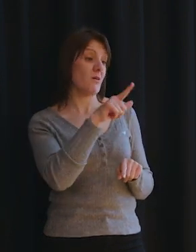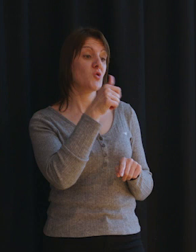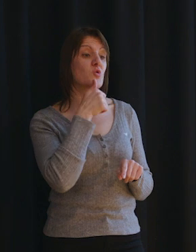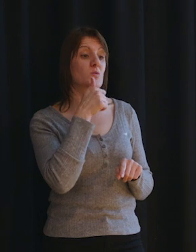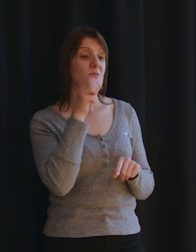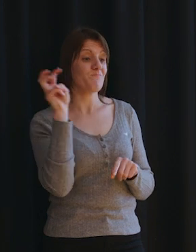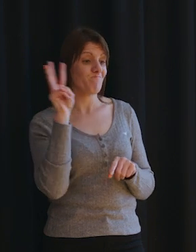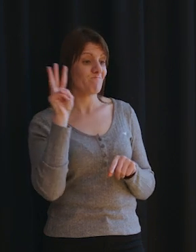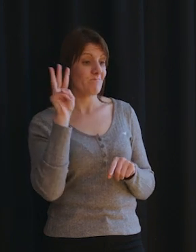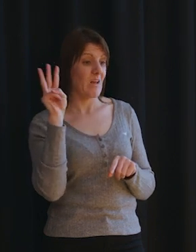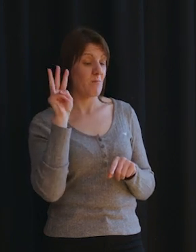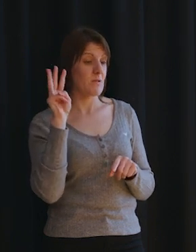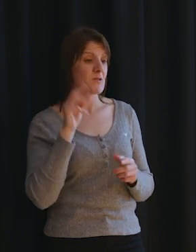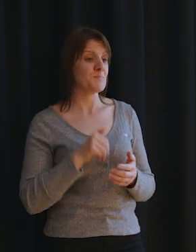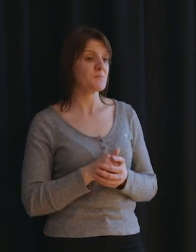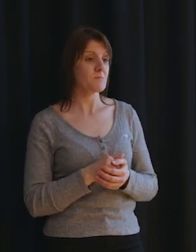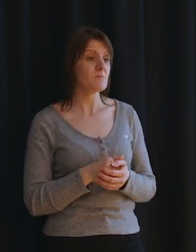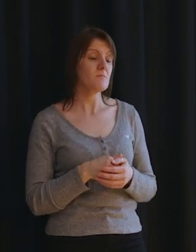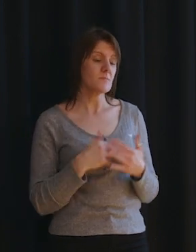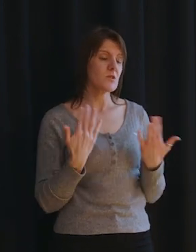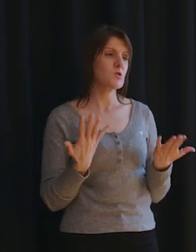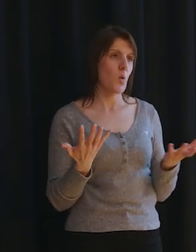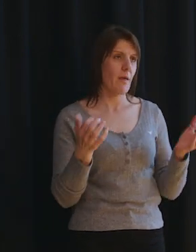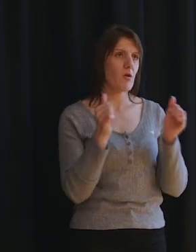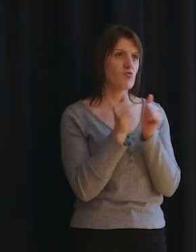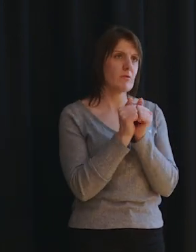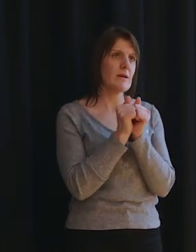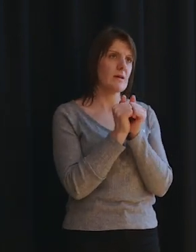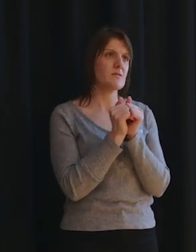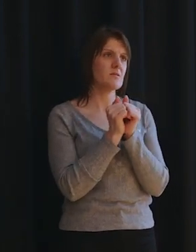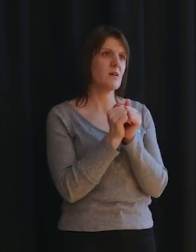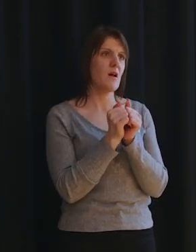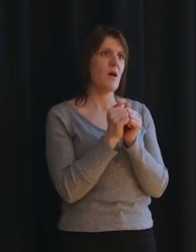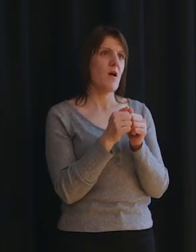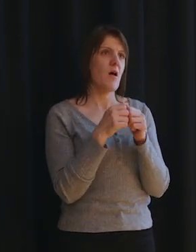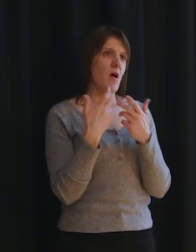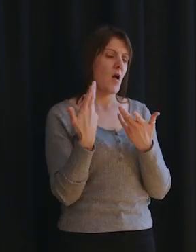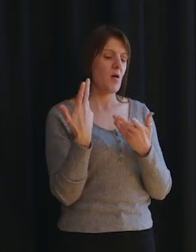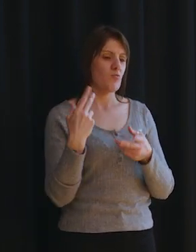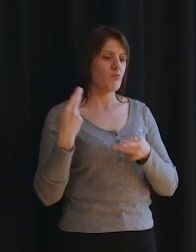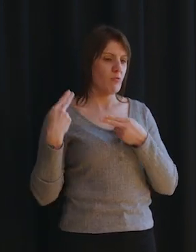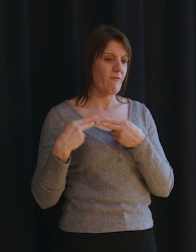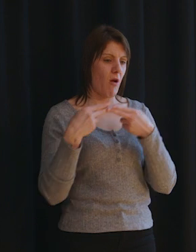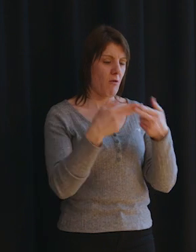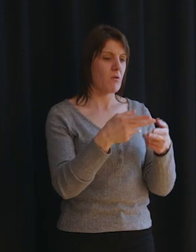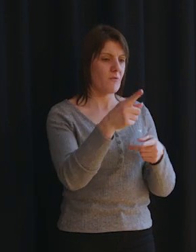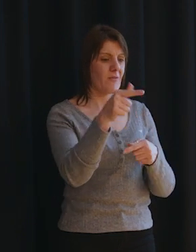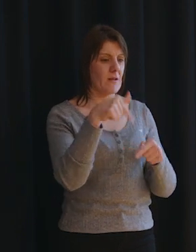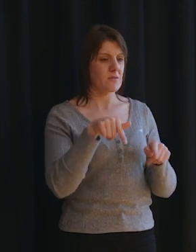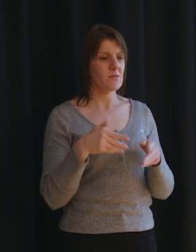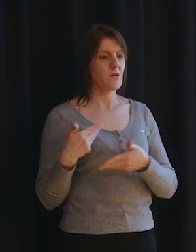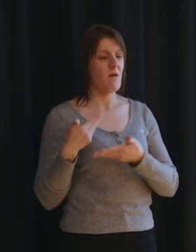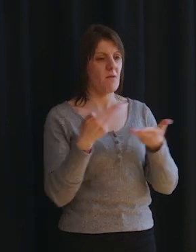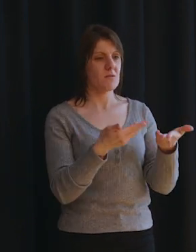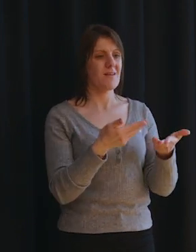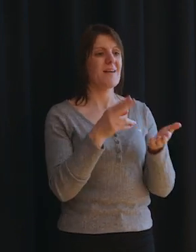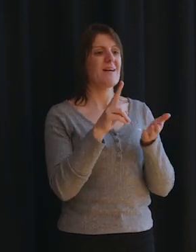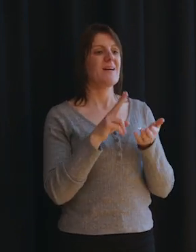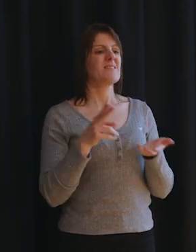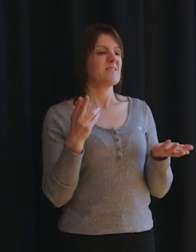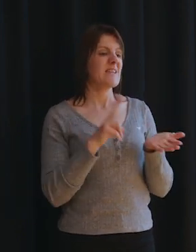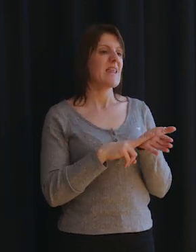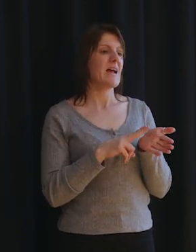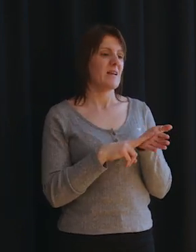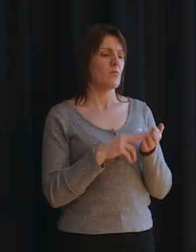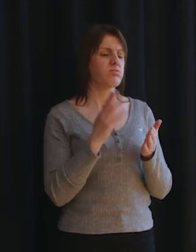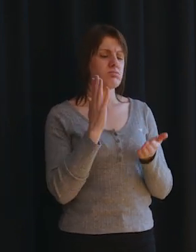they agreed in terms of kind of having having a referral to our service, and the Nan was really supportive and protective